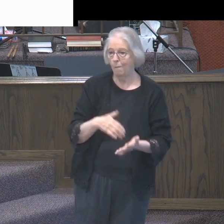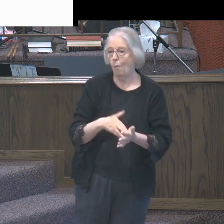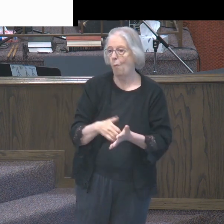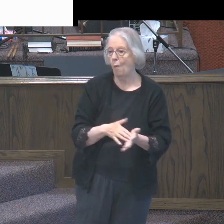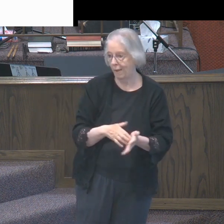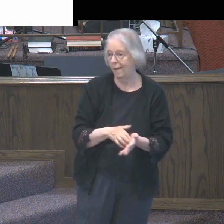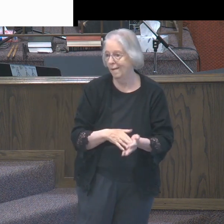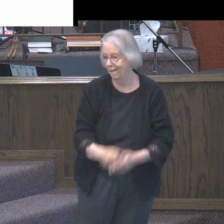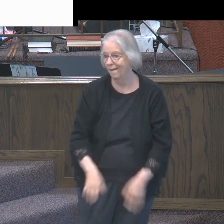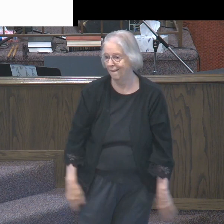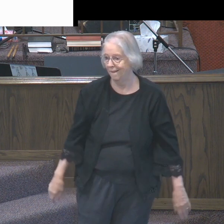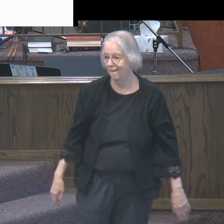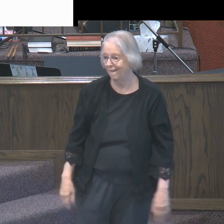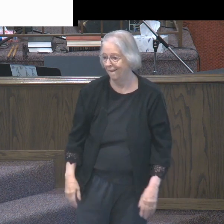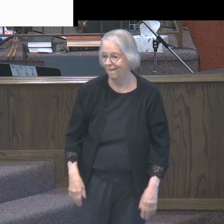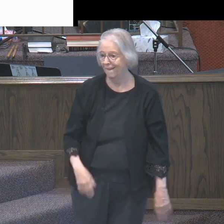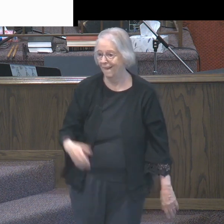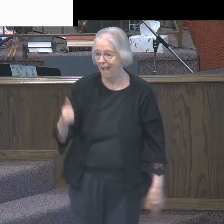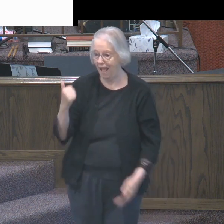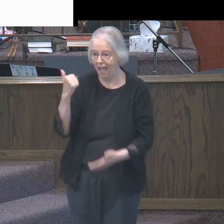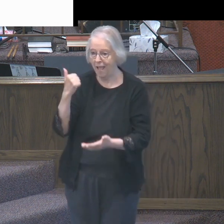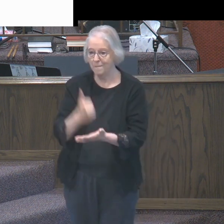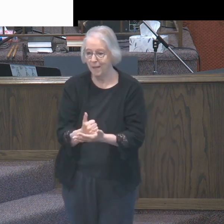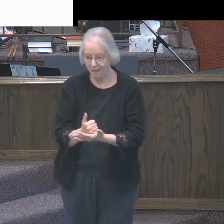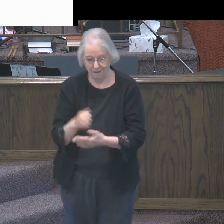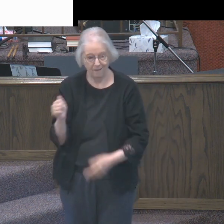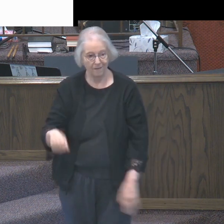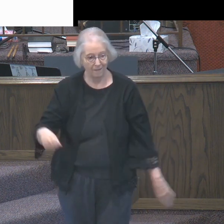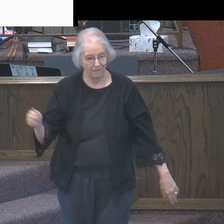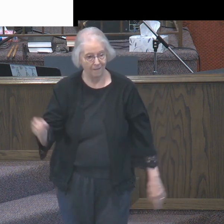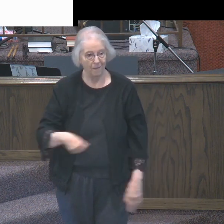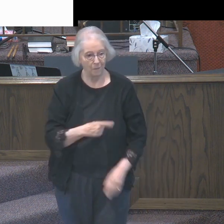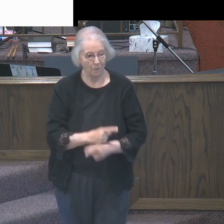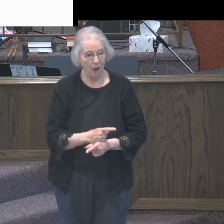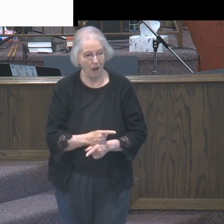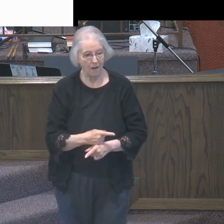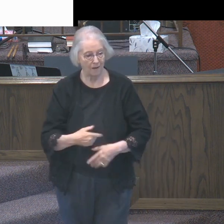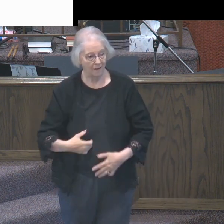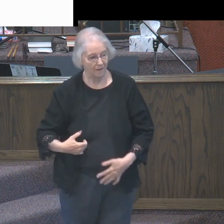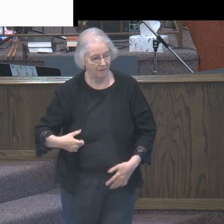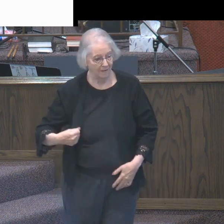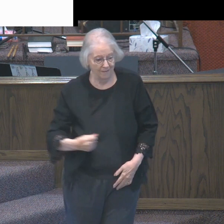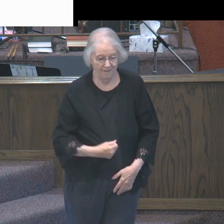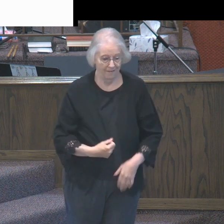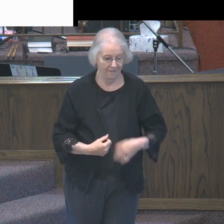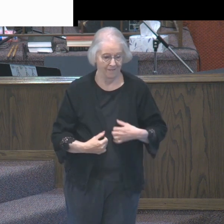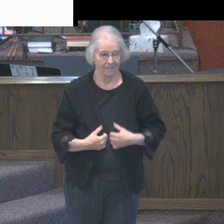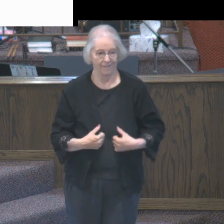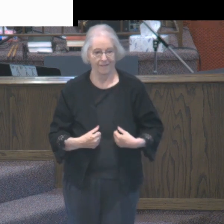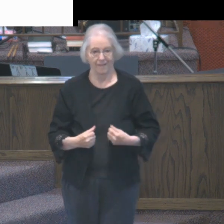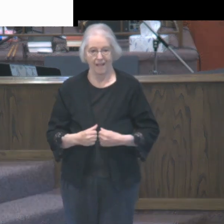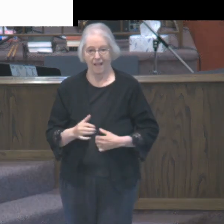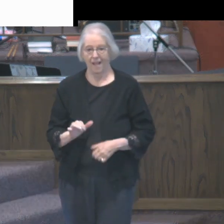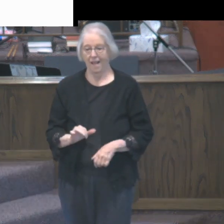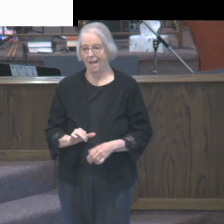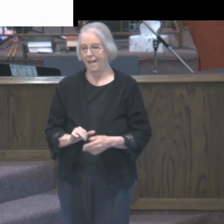didn't have a good relationship with your father, your earthly father, the hurt and the pain, I don't